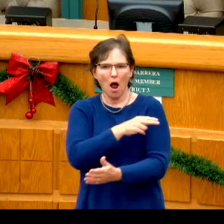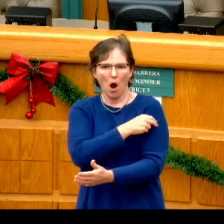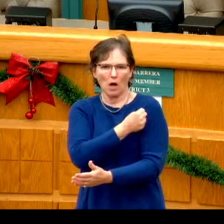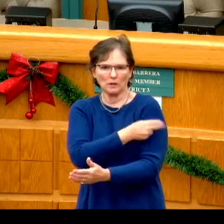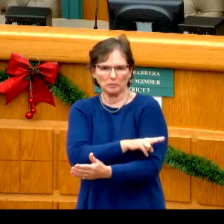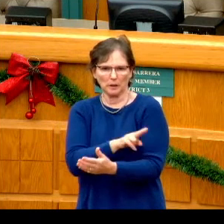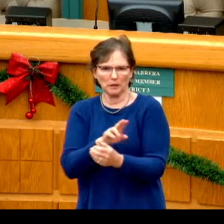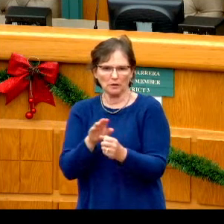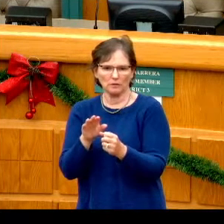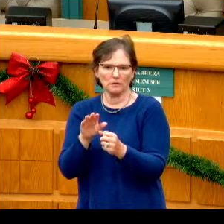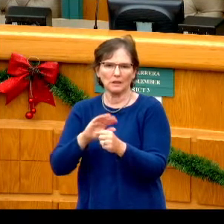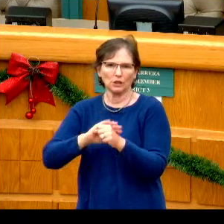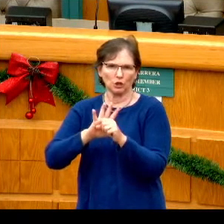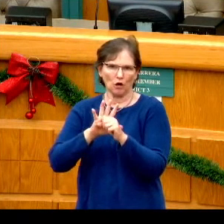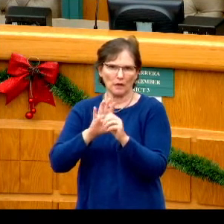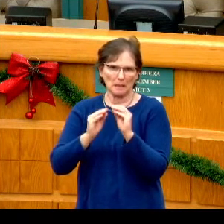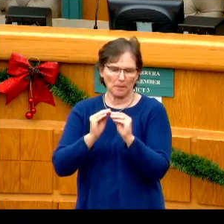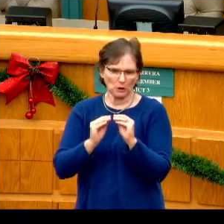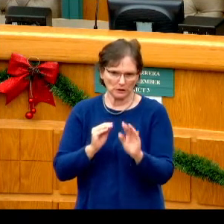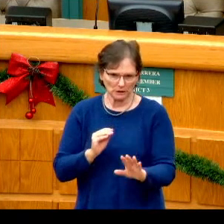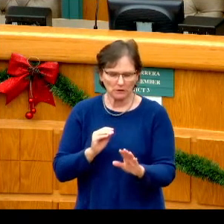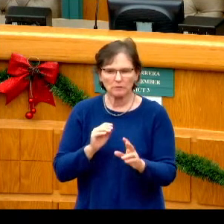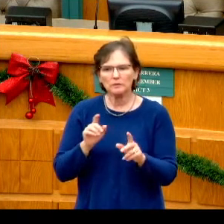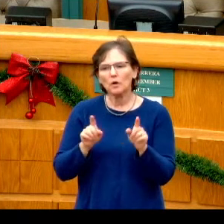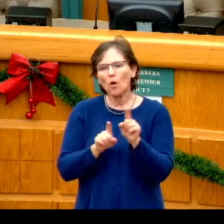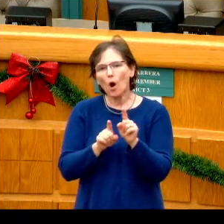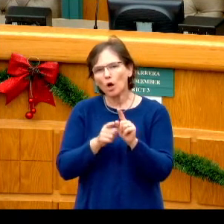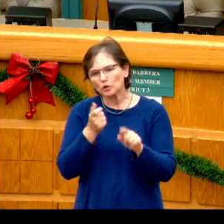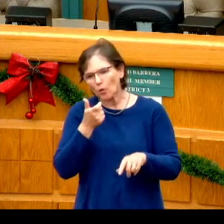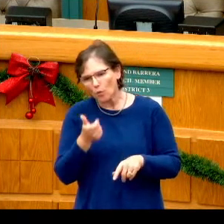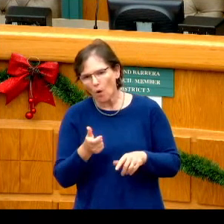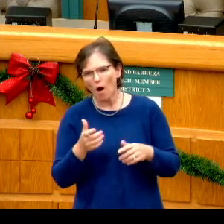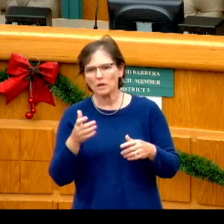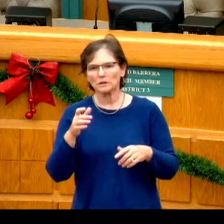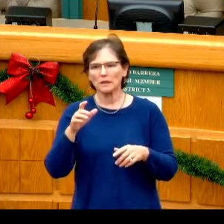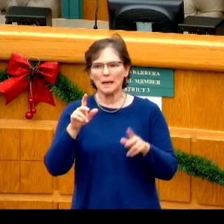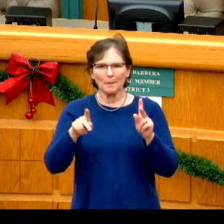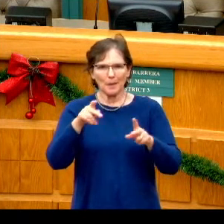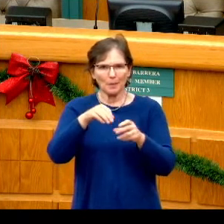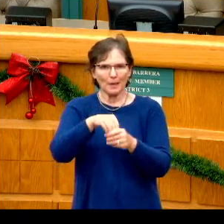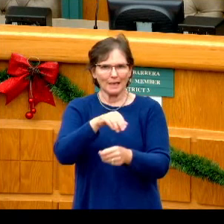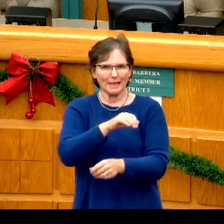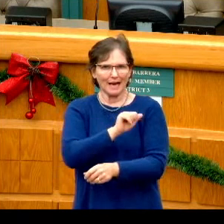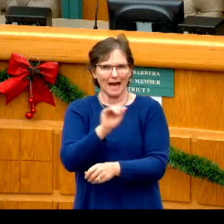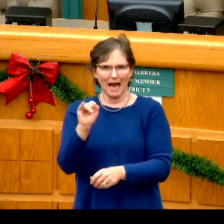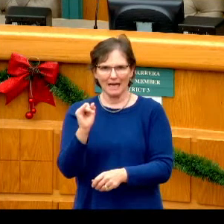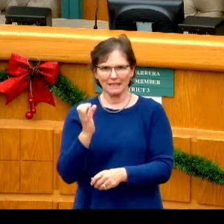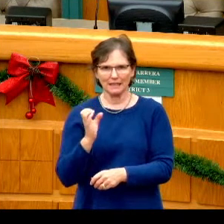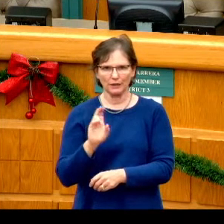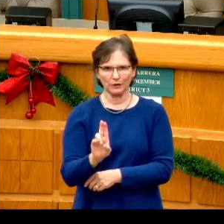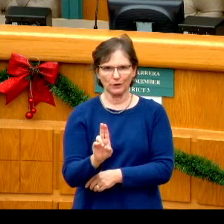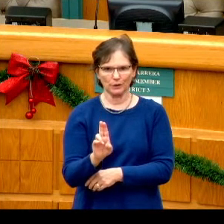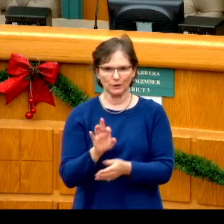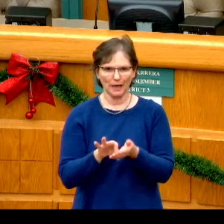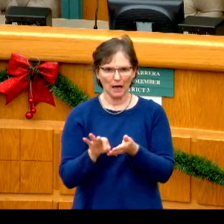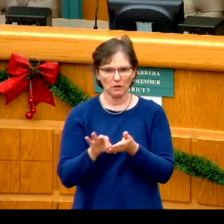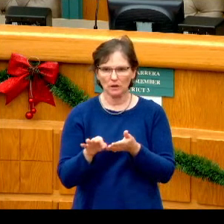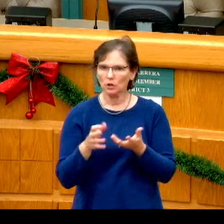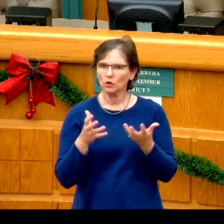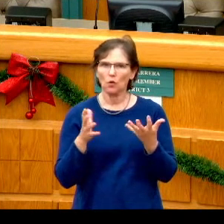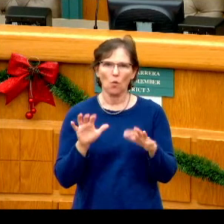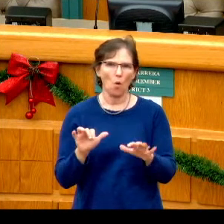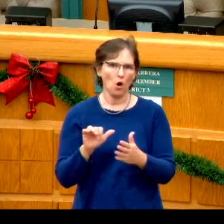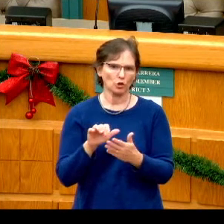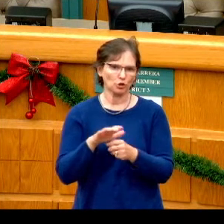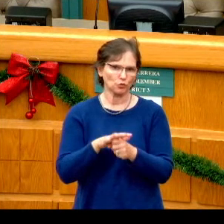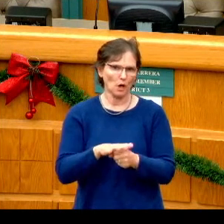the people in the ICU. We want to make sure that the ICU doesn't get really stressed like it did in the summer outbreak. Right